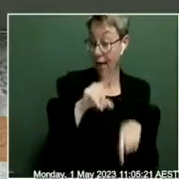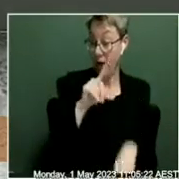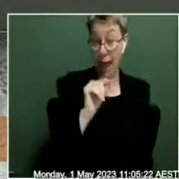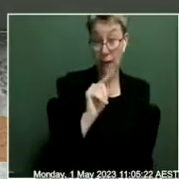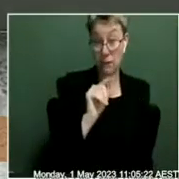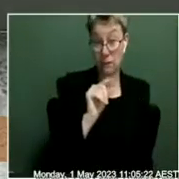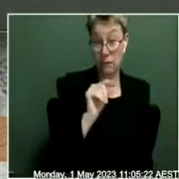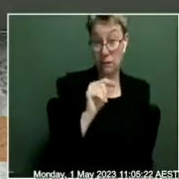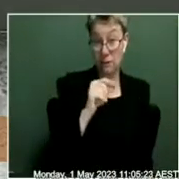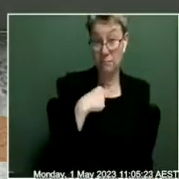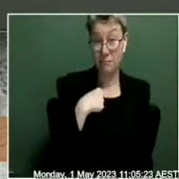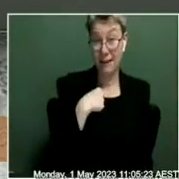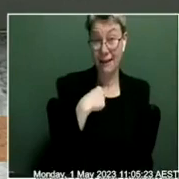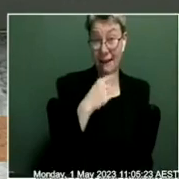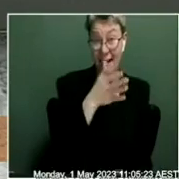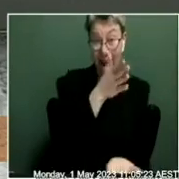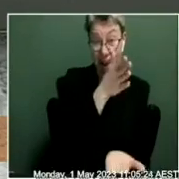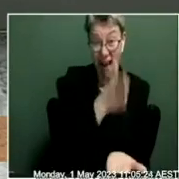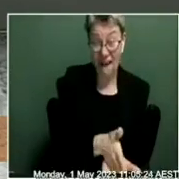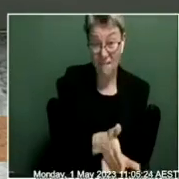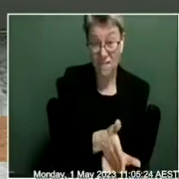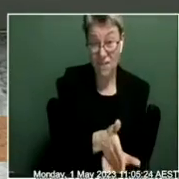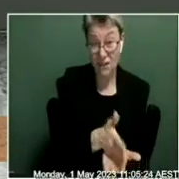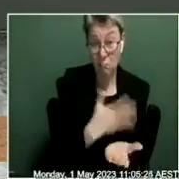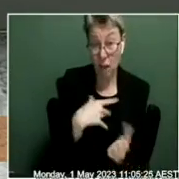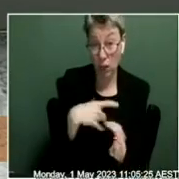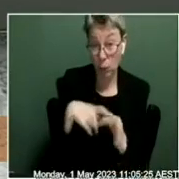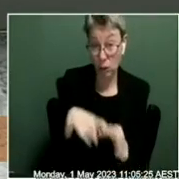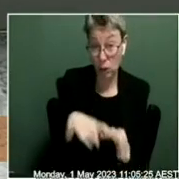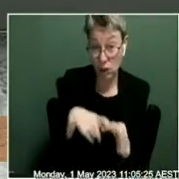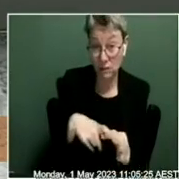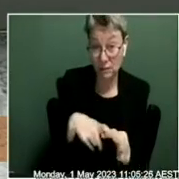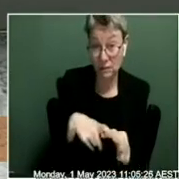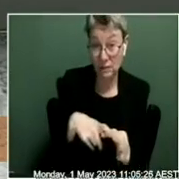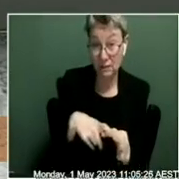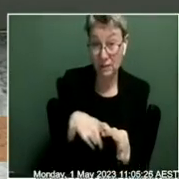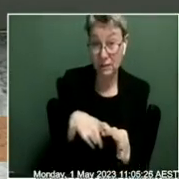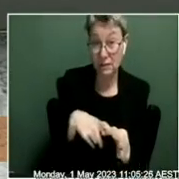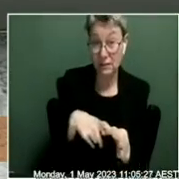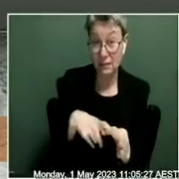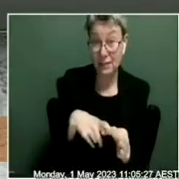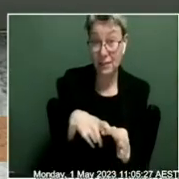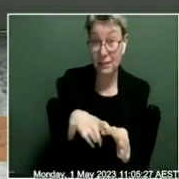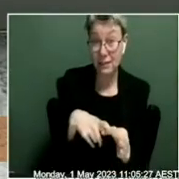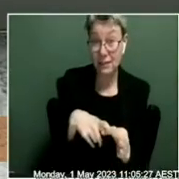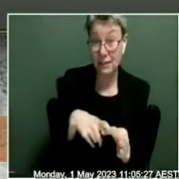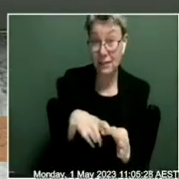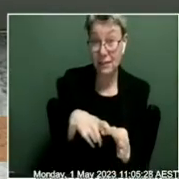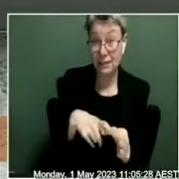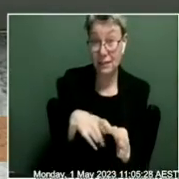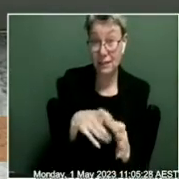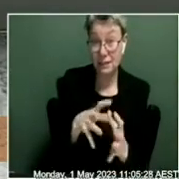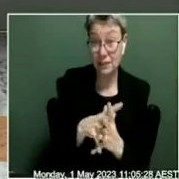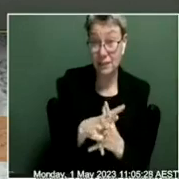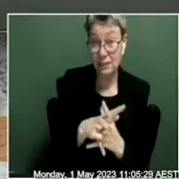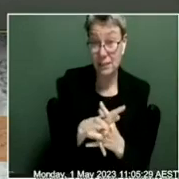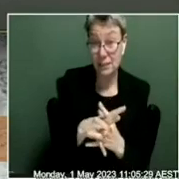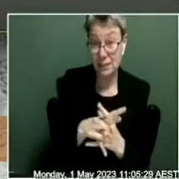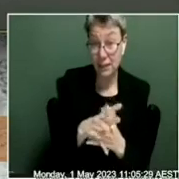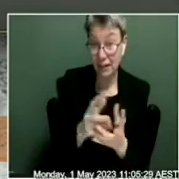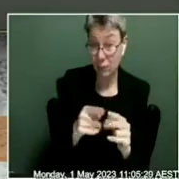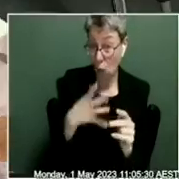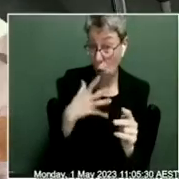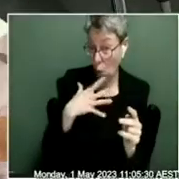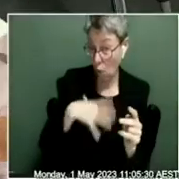and if you wanted to take a short break, I think we're tracking okay to finish by 12:30. Can I ask a question and perhaps be answered when we come